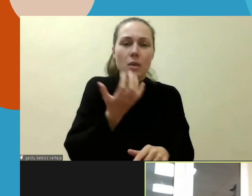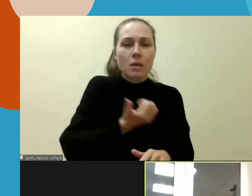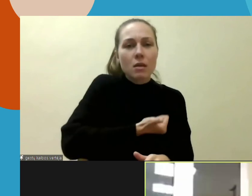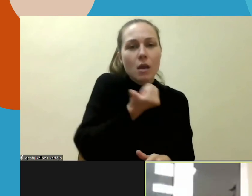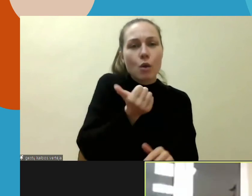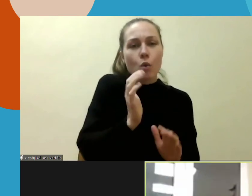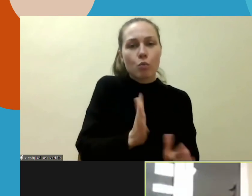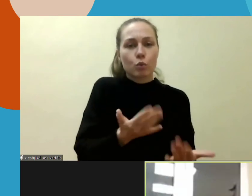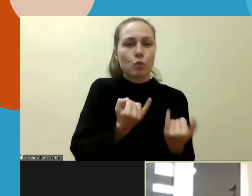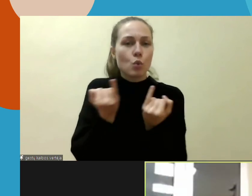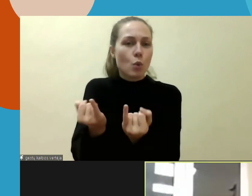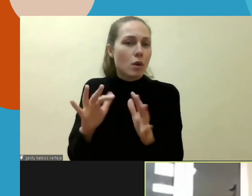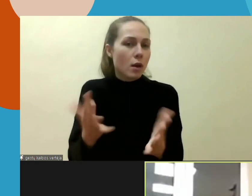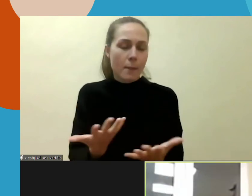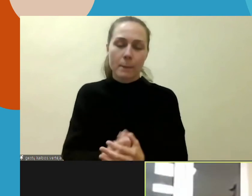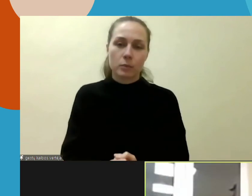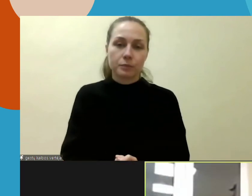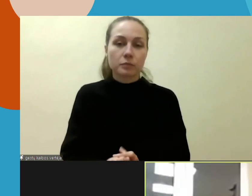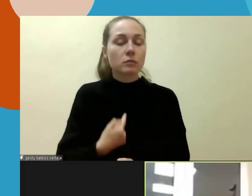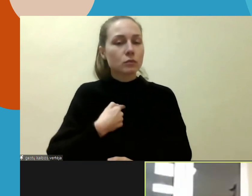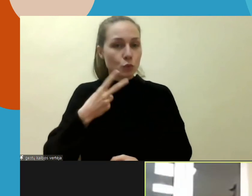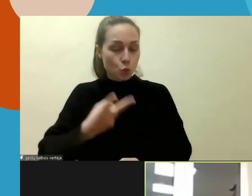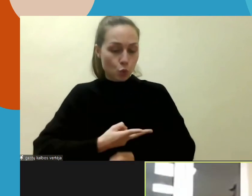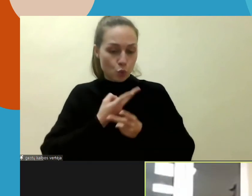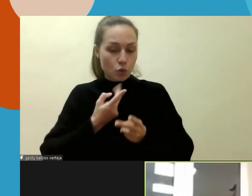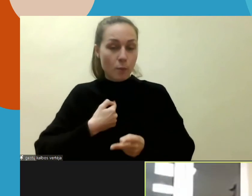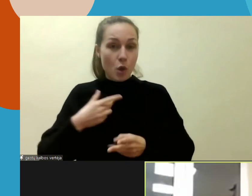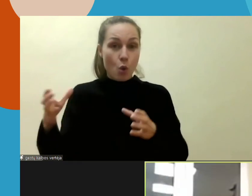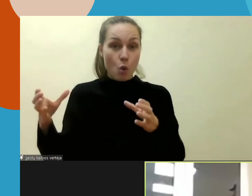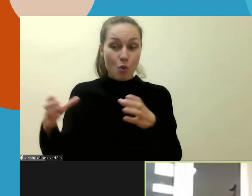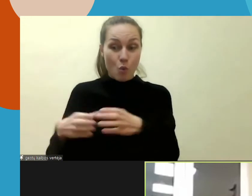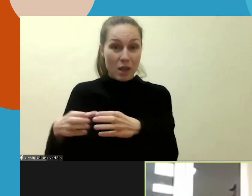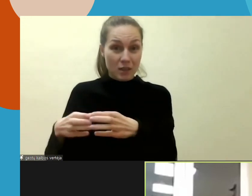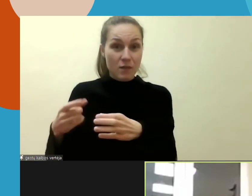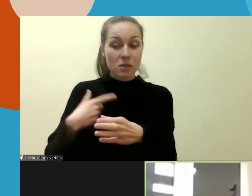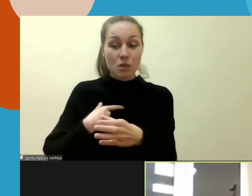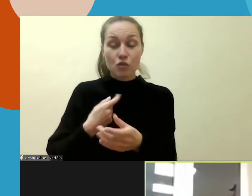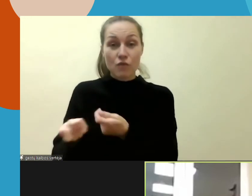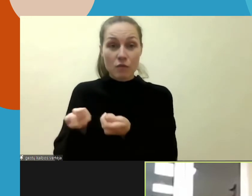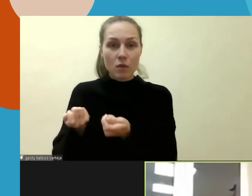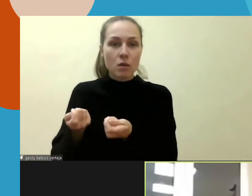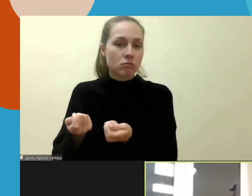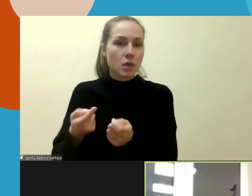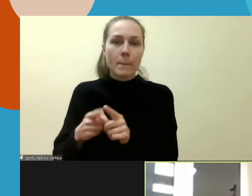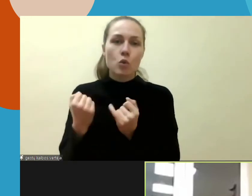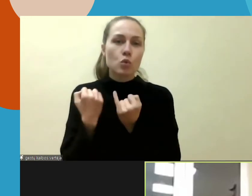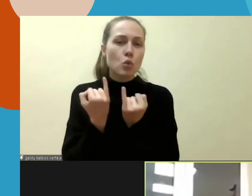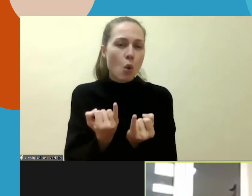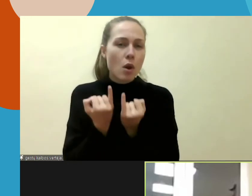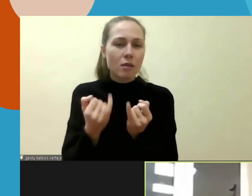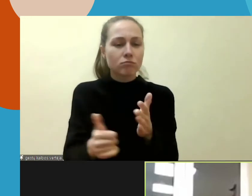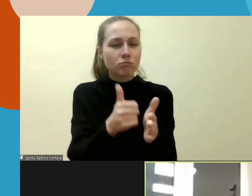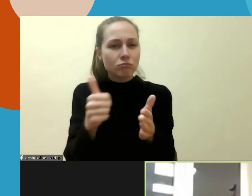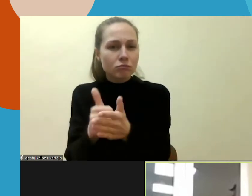public authorities. Do you take any measures to combat that? I am very happy that